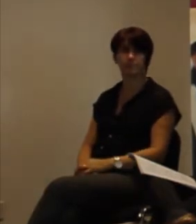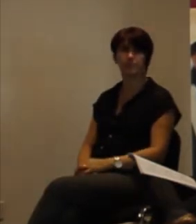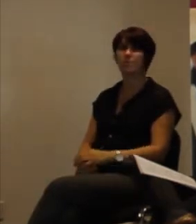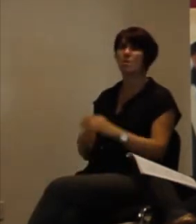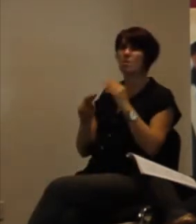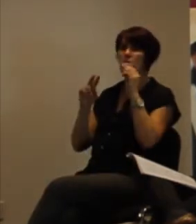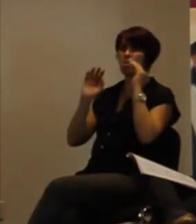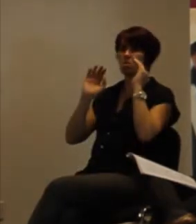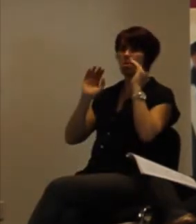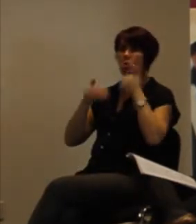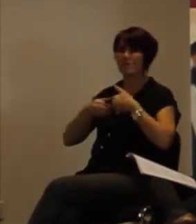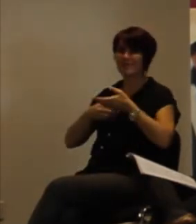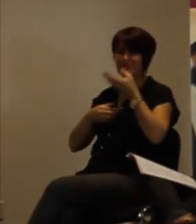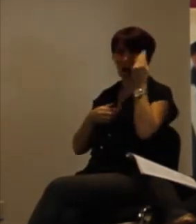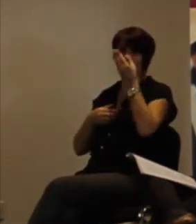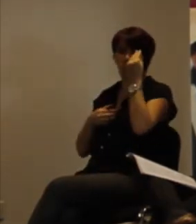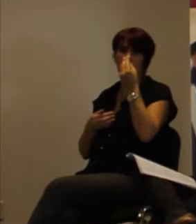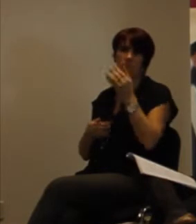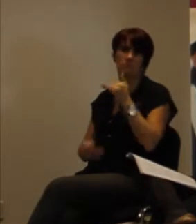Autistic learners may benefit from having